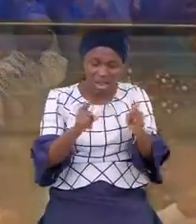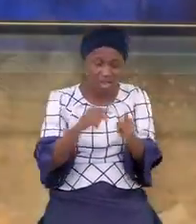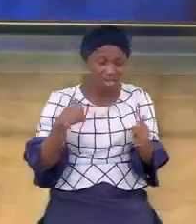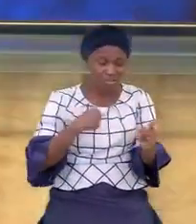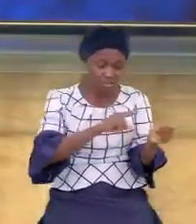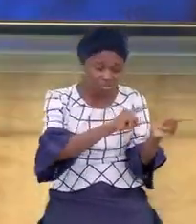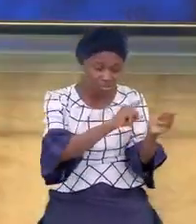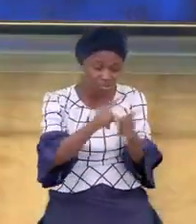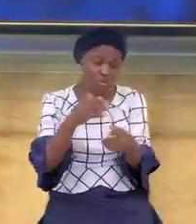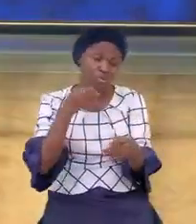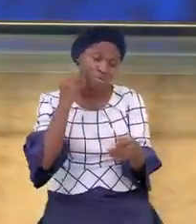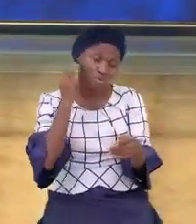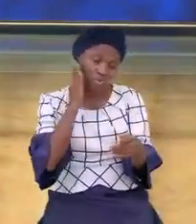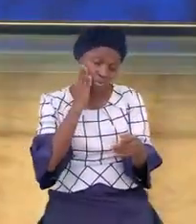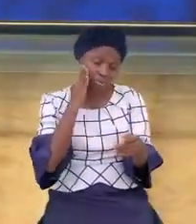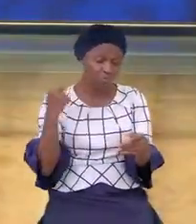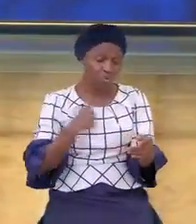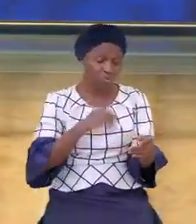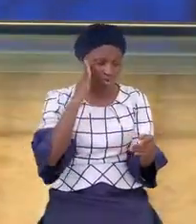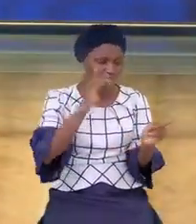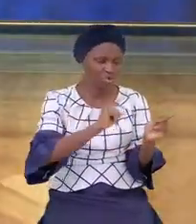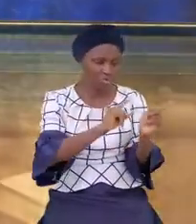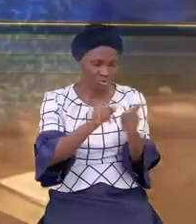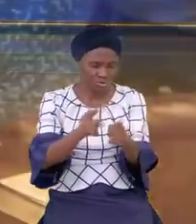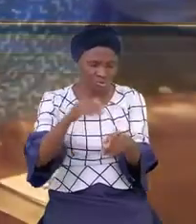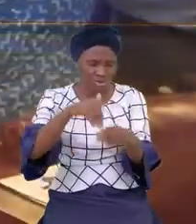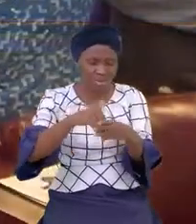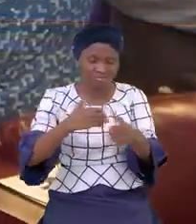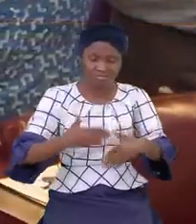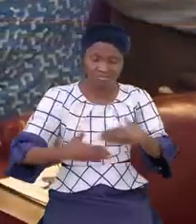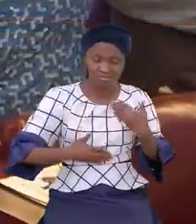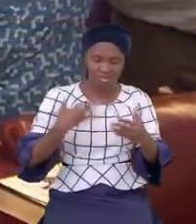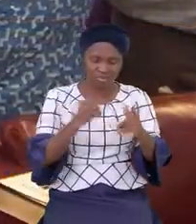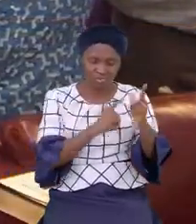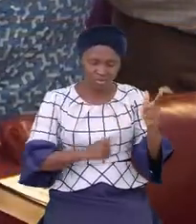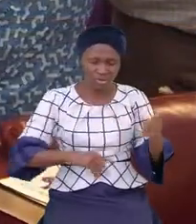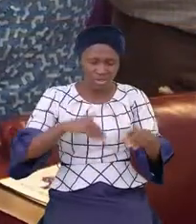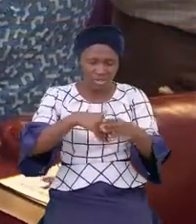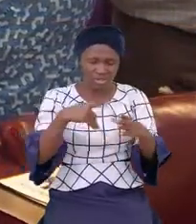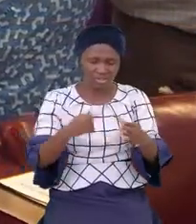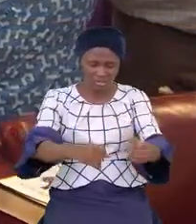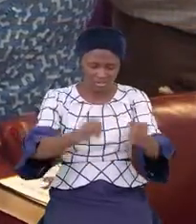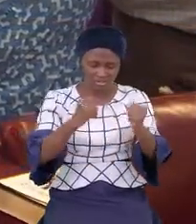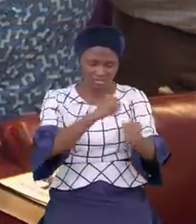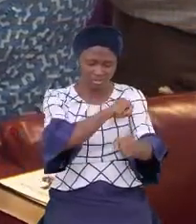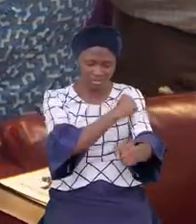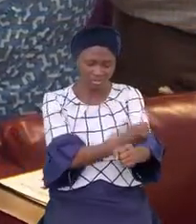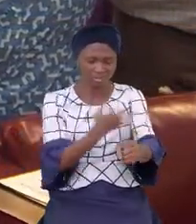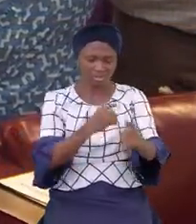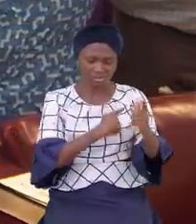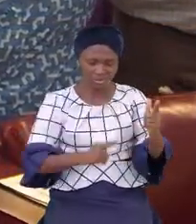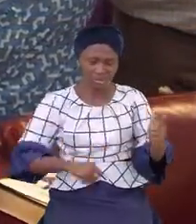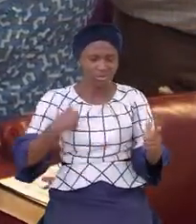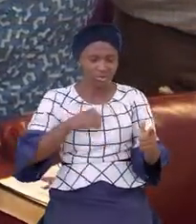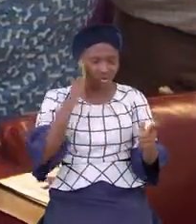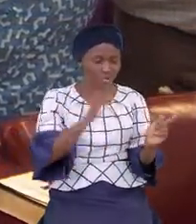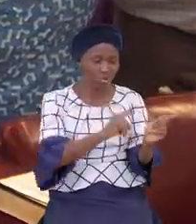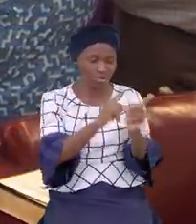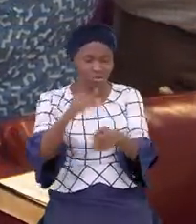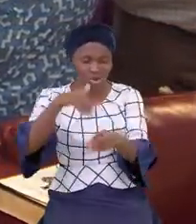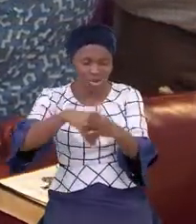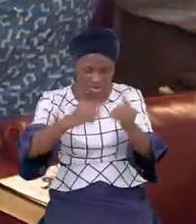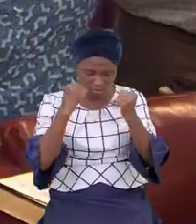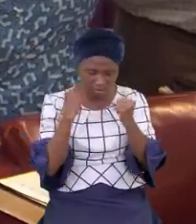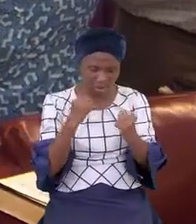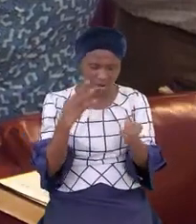go in the joy of the Lord. We go in the strength of the Lord. We go in the power of